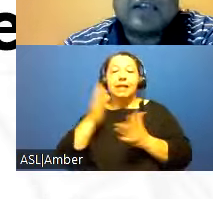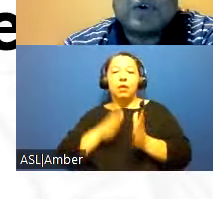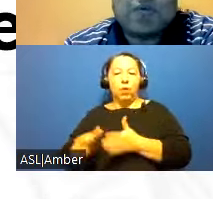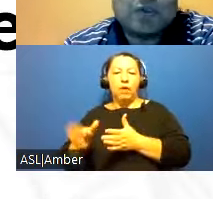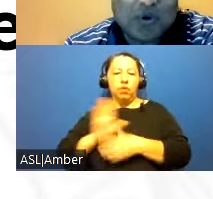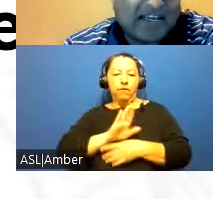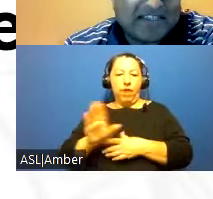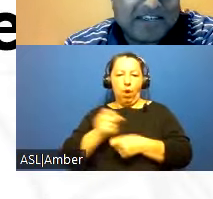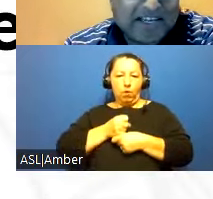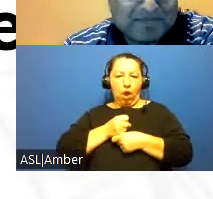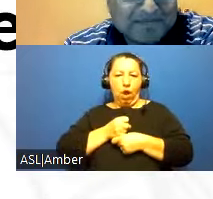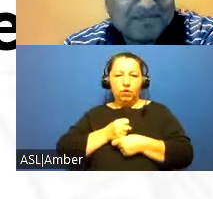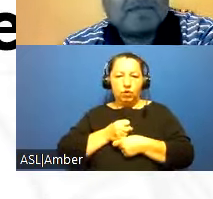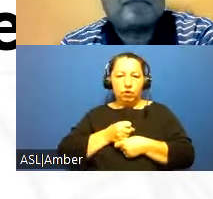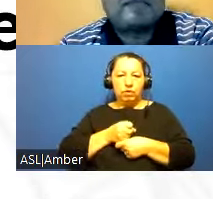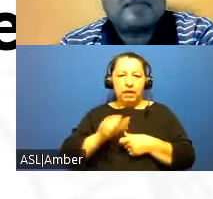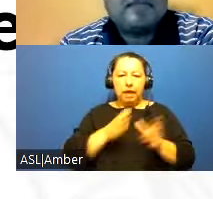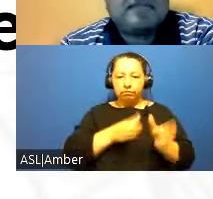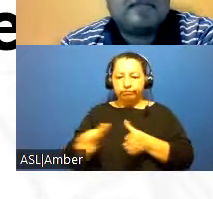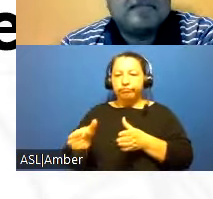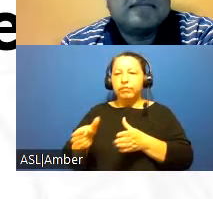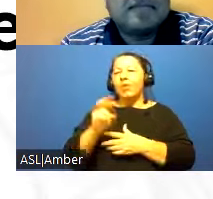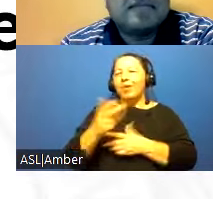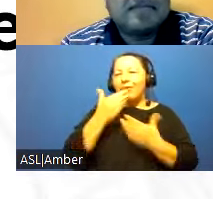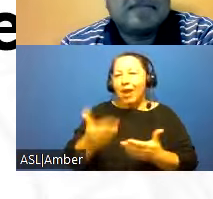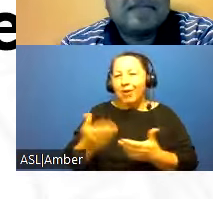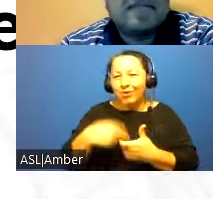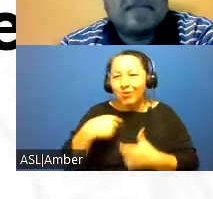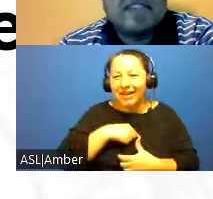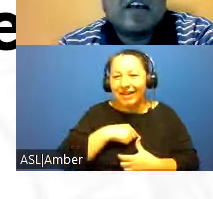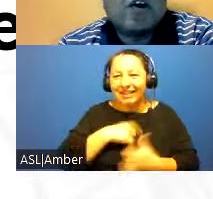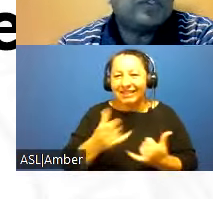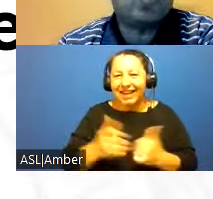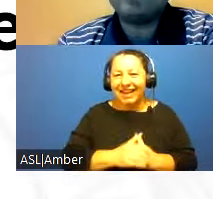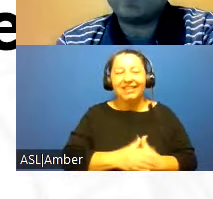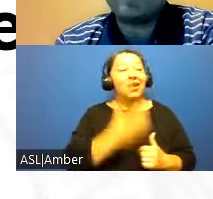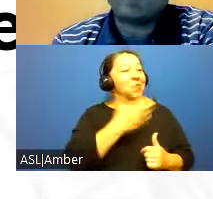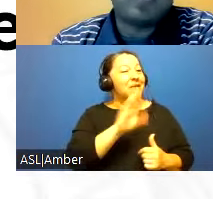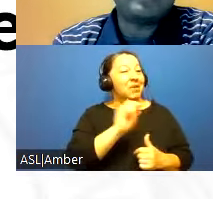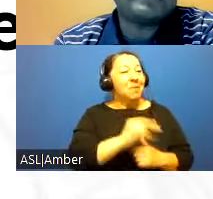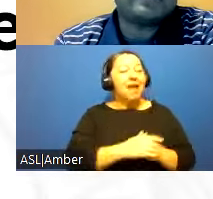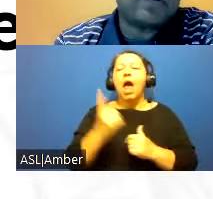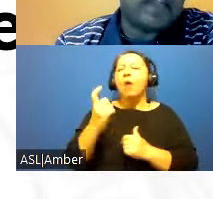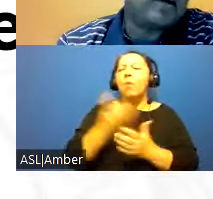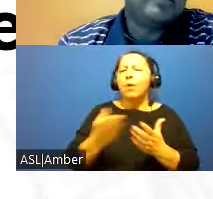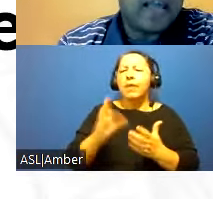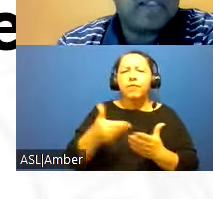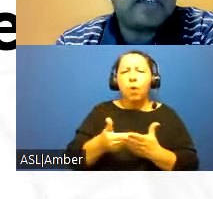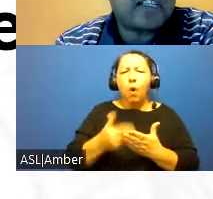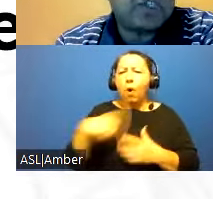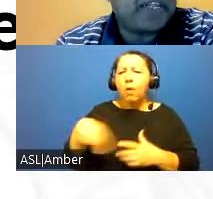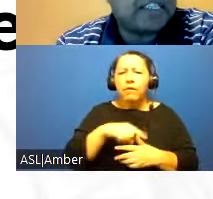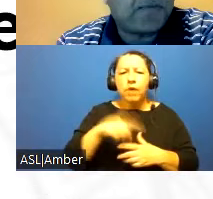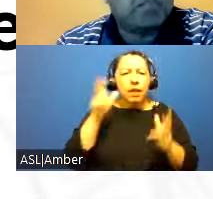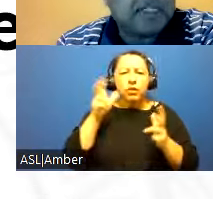welcome, and thank you for joining us today. Well, thank you, Ben. Also, one more thing for all our listeners out there,